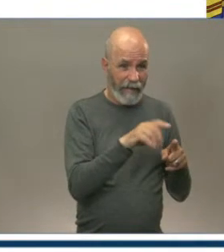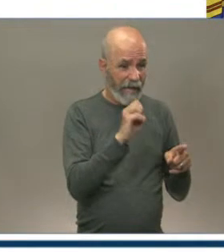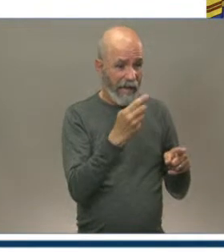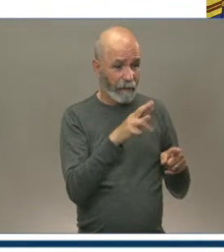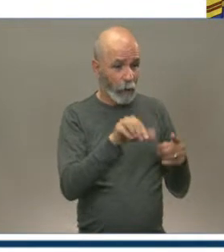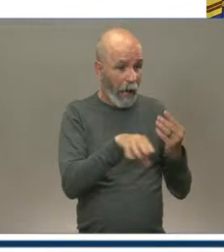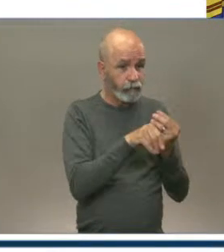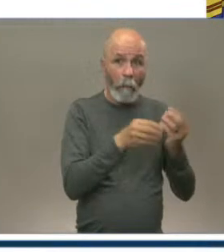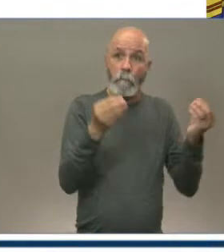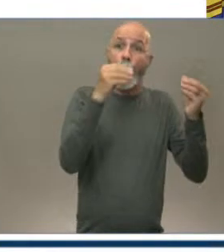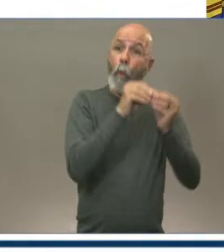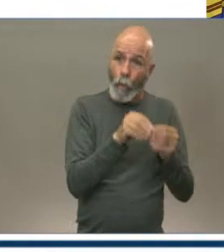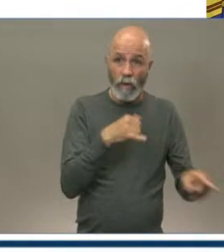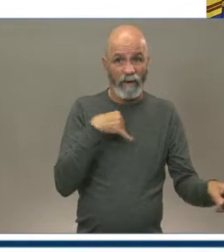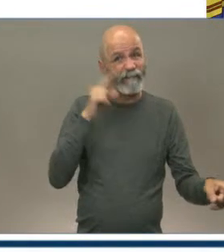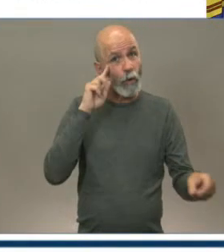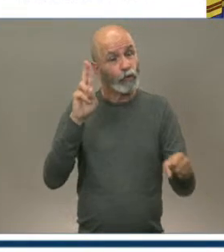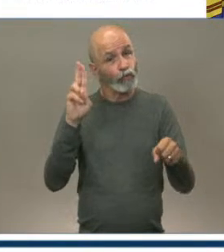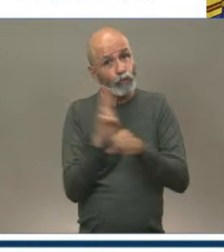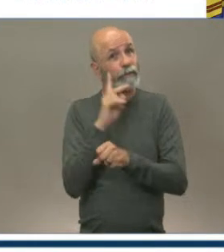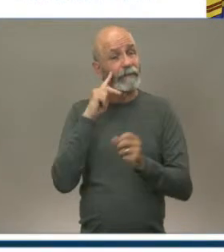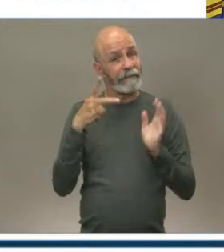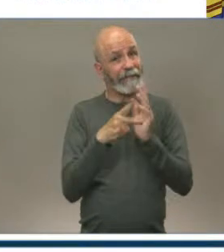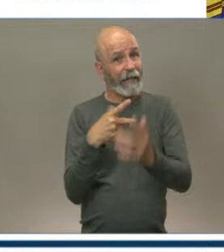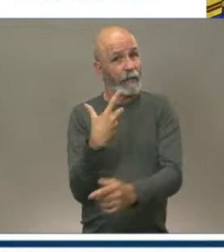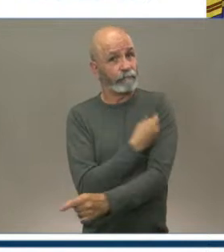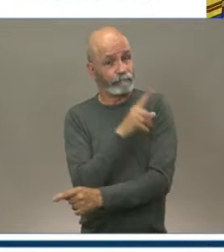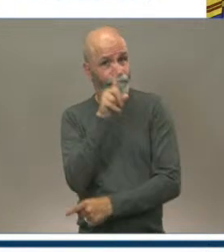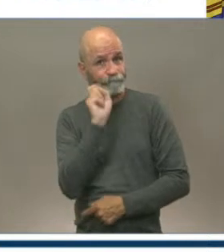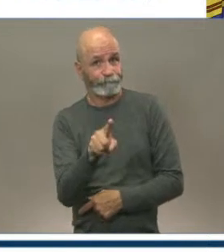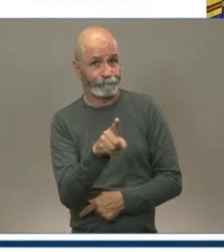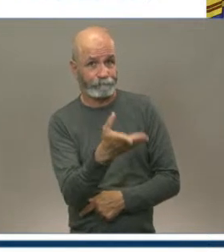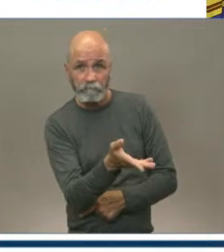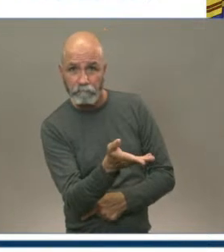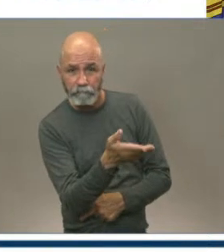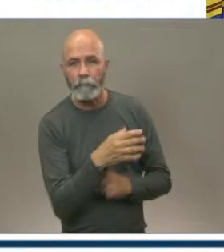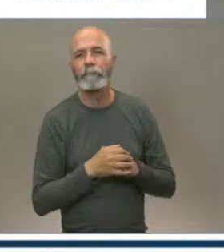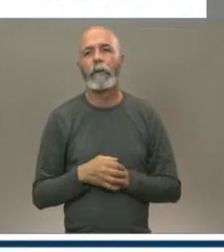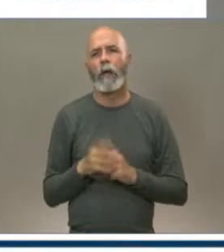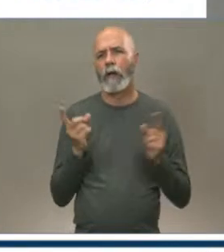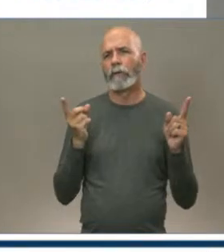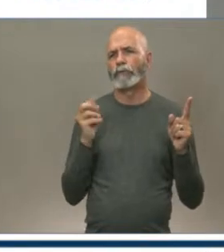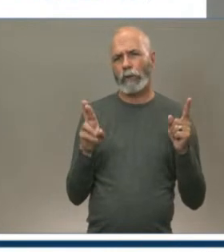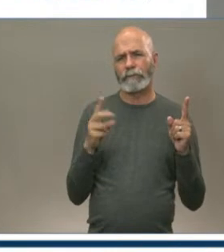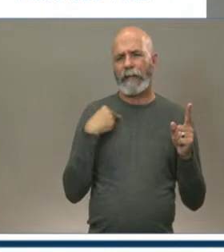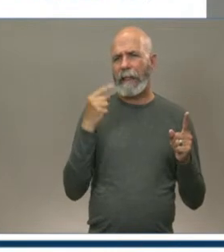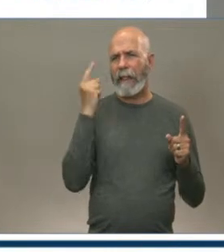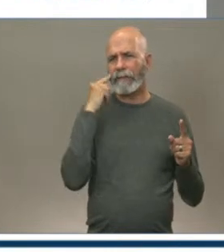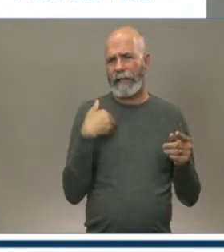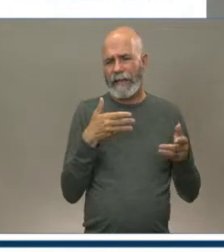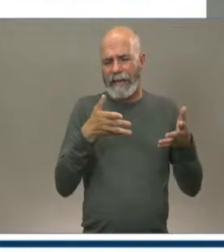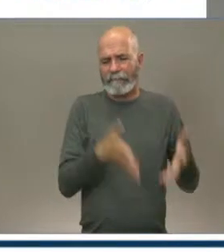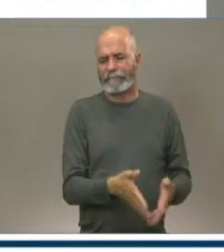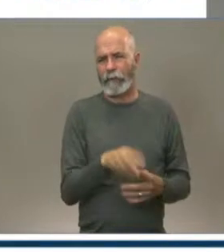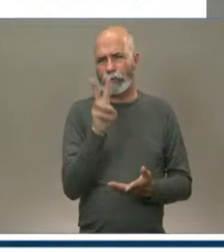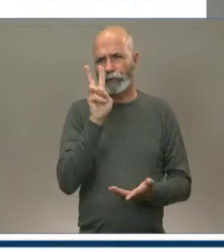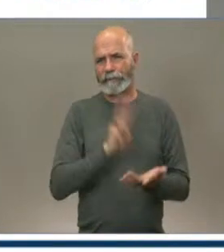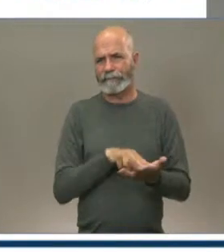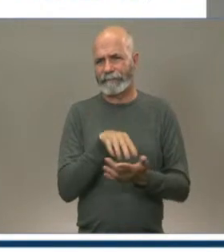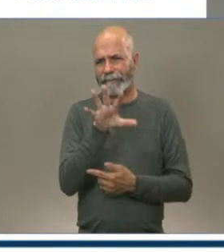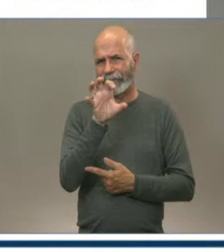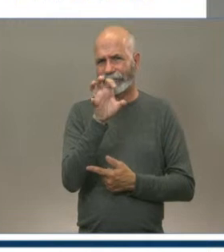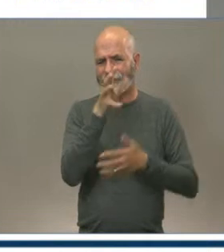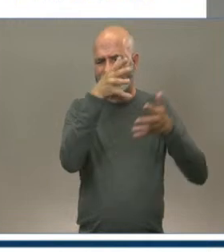potentially used for second doses? So there's my understanding this morning is about 2,500 doses of AstraZeneca left of